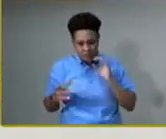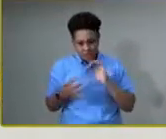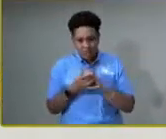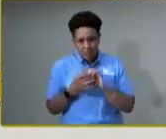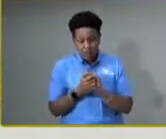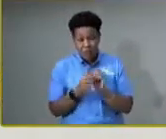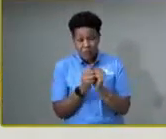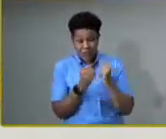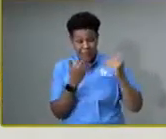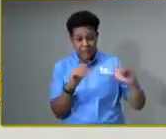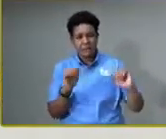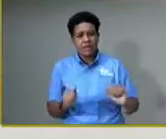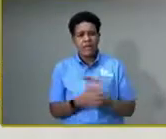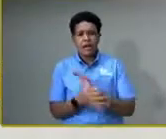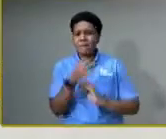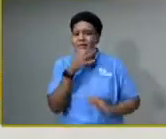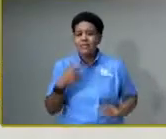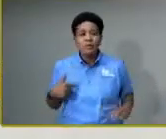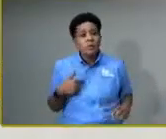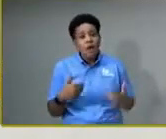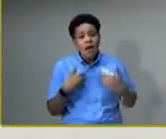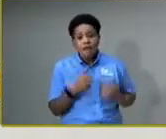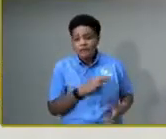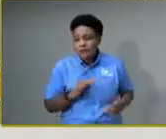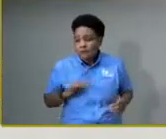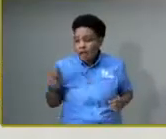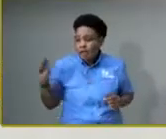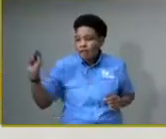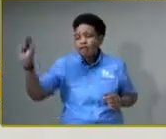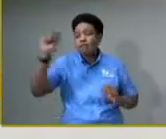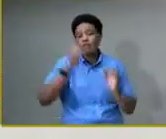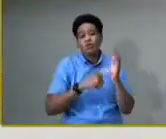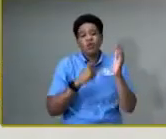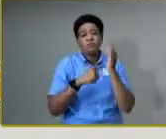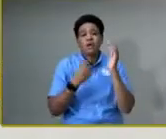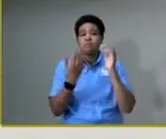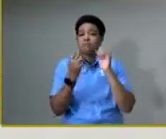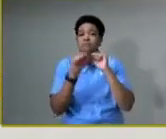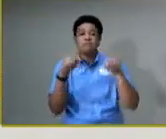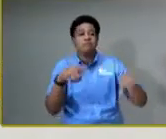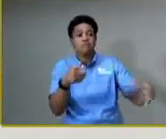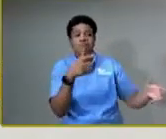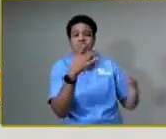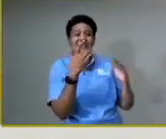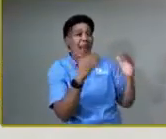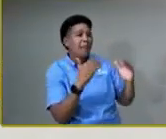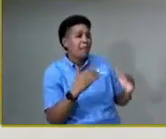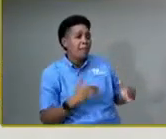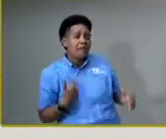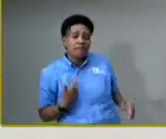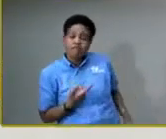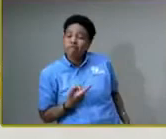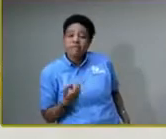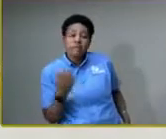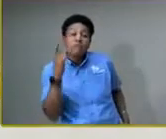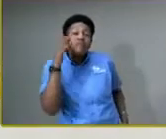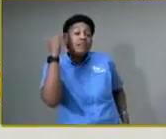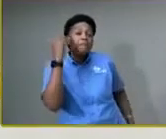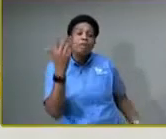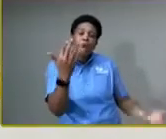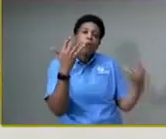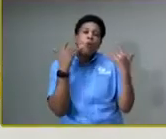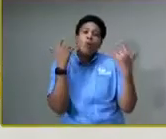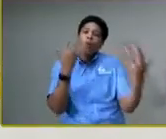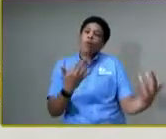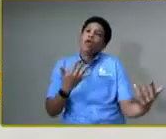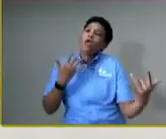limited capacity that we have of personnel and sometimes infrastructure, expect to wait beyond the normal